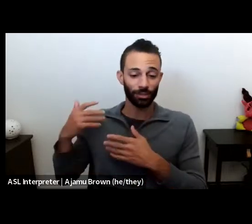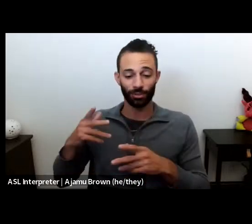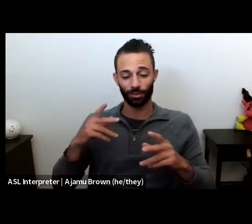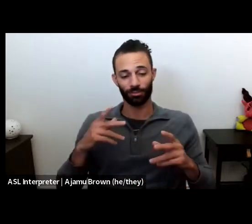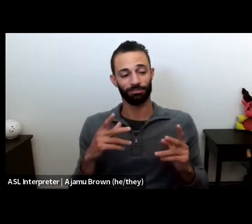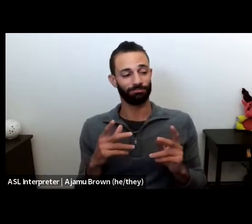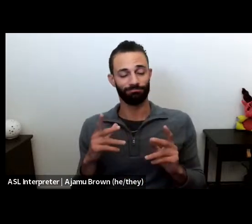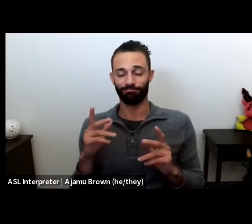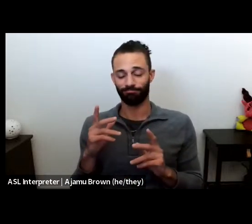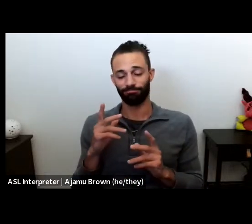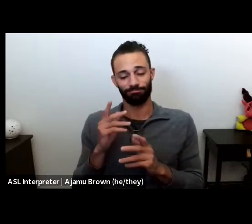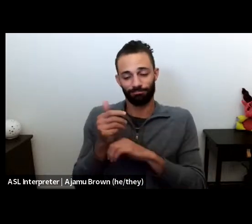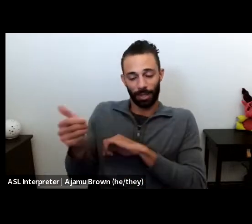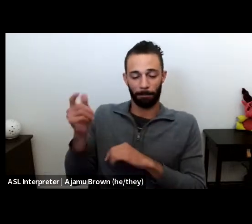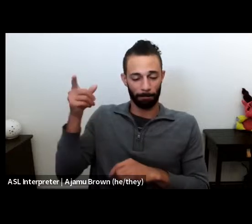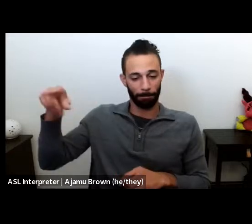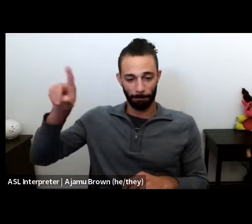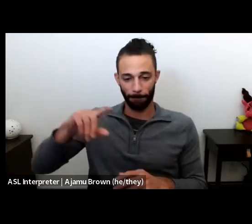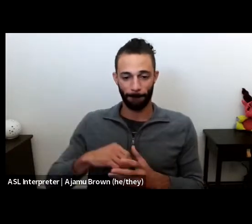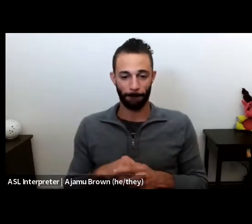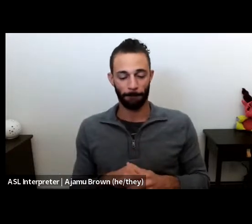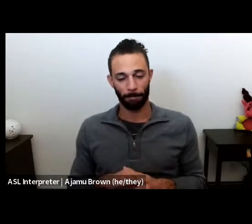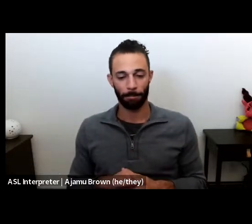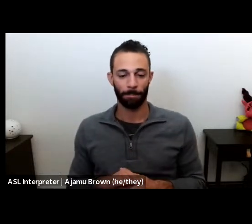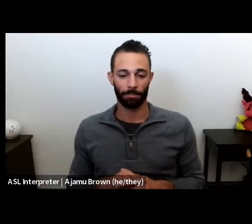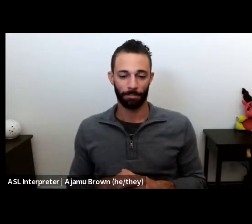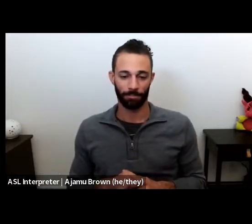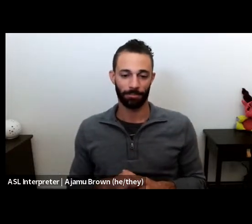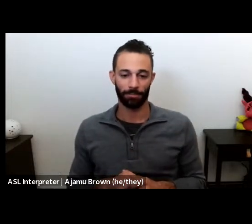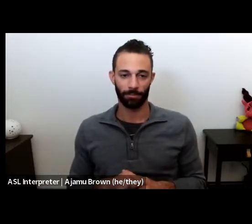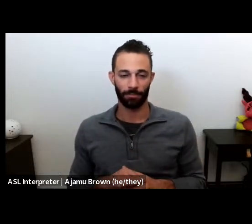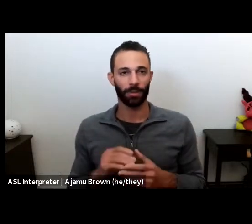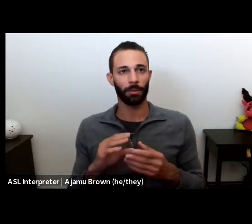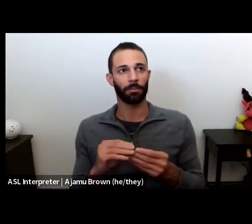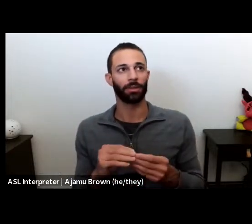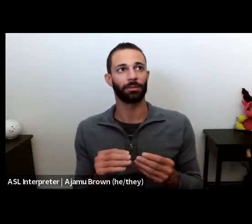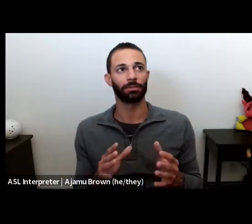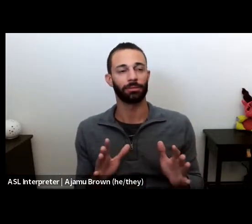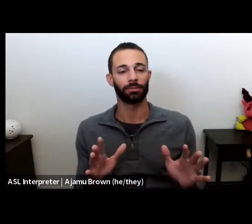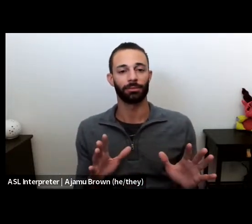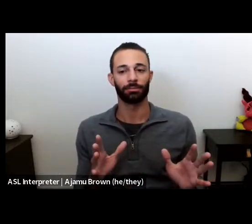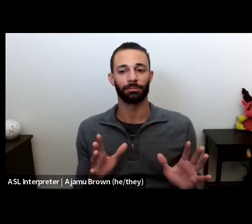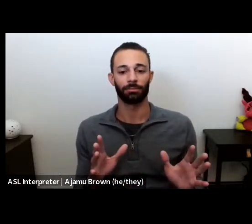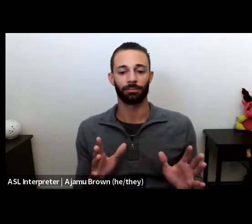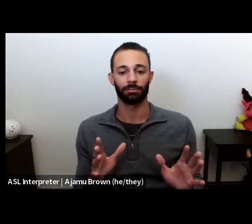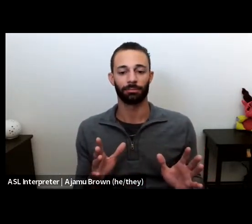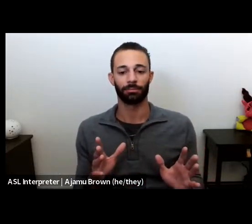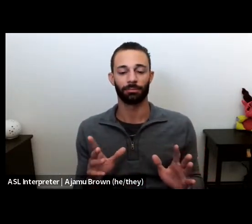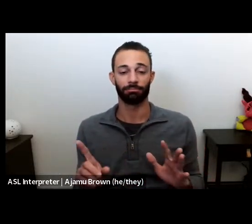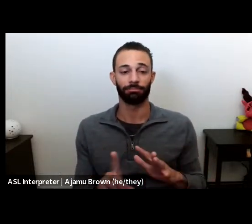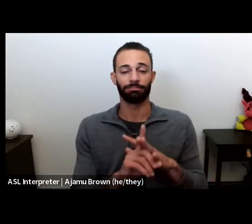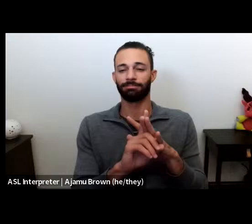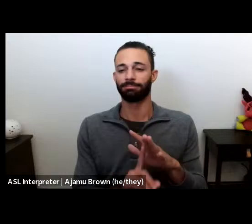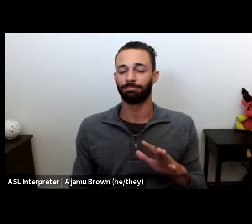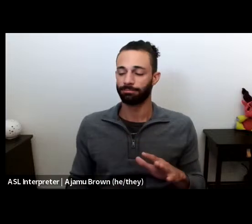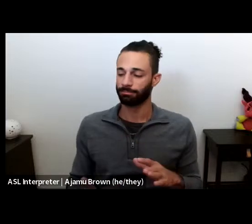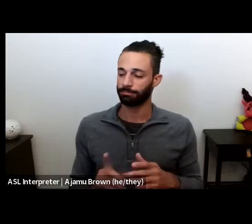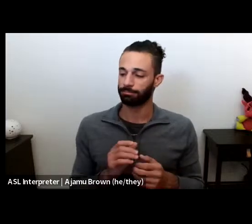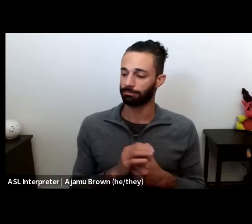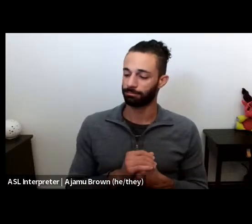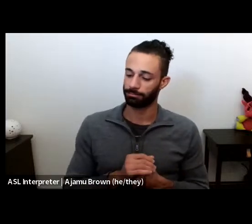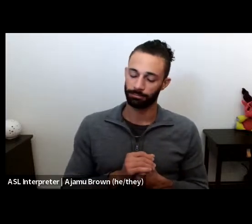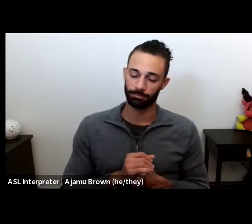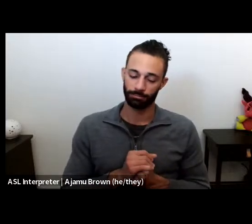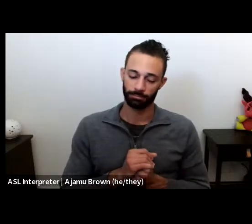Oh no, don't make me lose the message. Y'all afraid that badly that ran away? Okay.